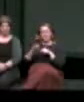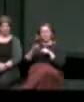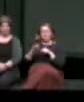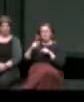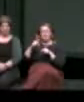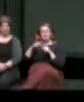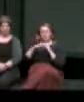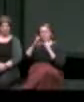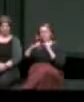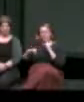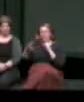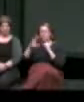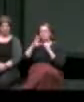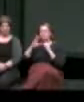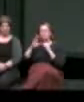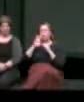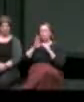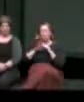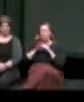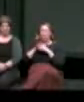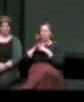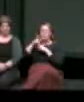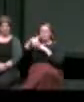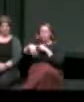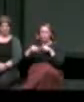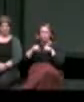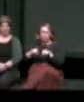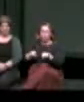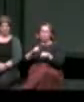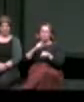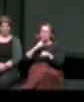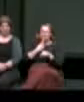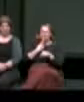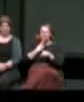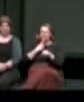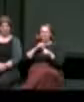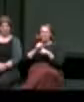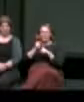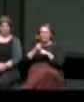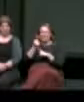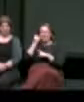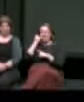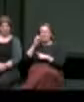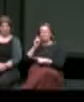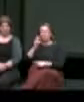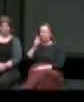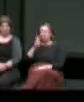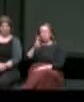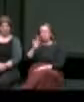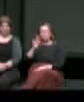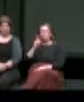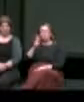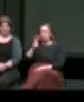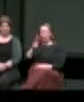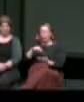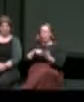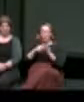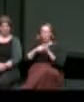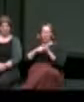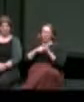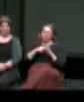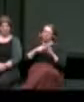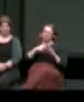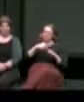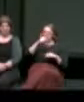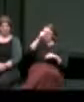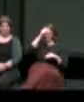will overflow during extreme conditions. If we didn't overflow, we would be popping manholes, which is not good.